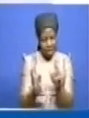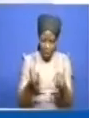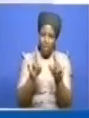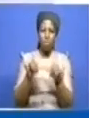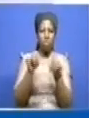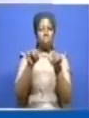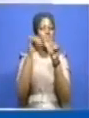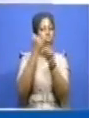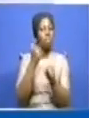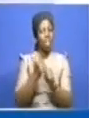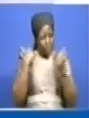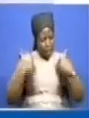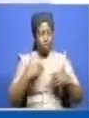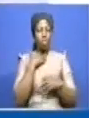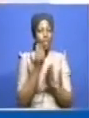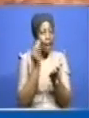want to, again,